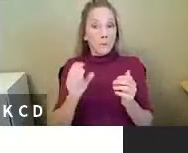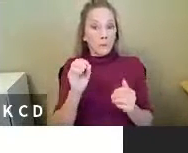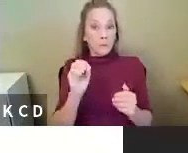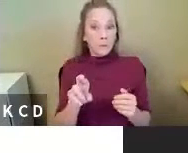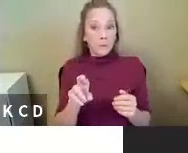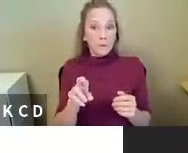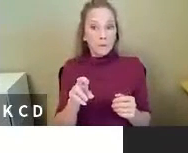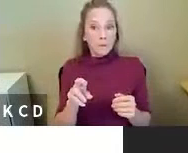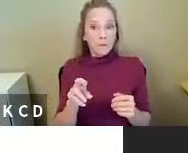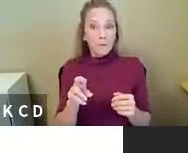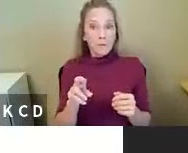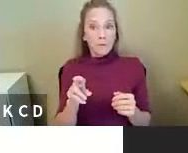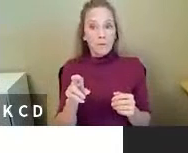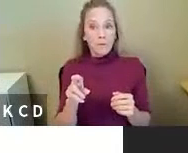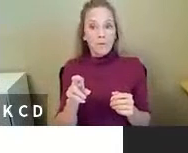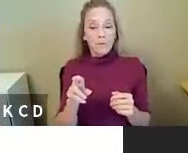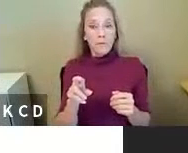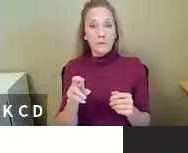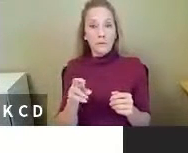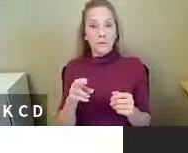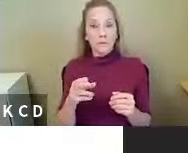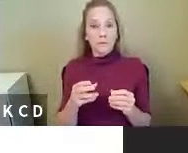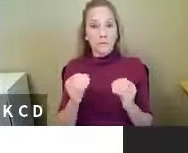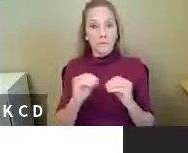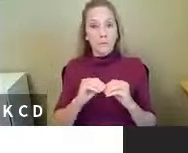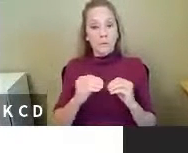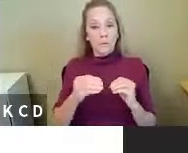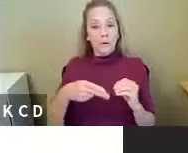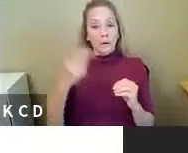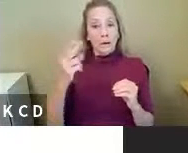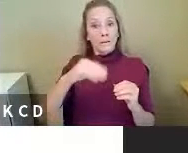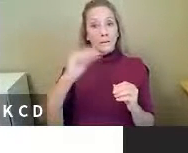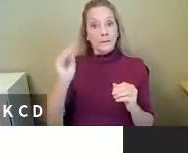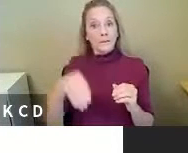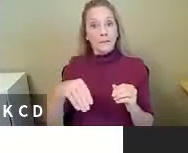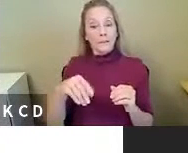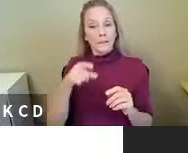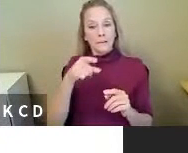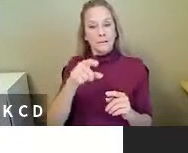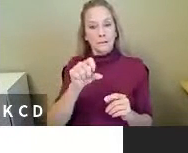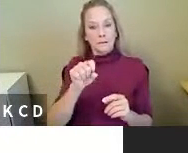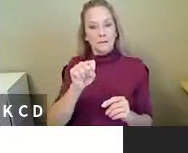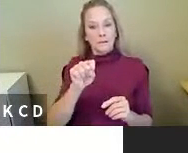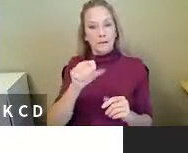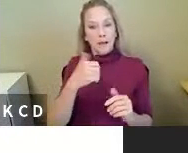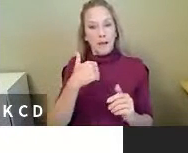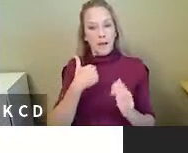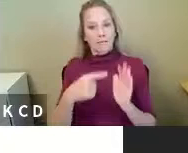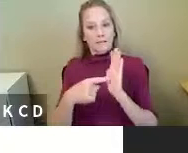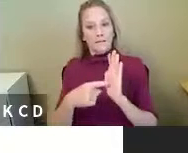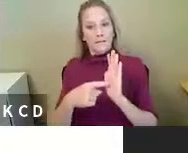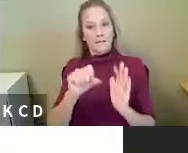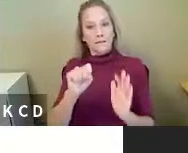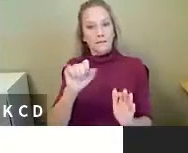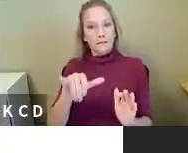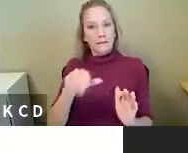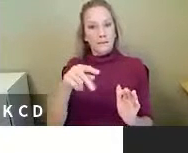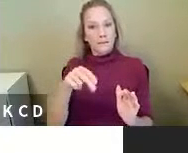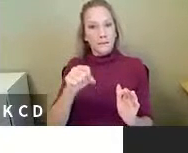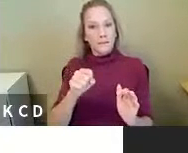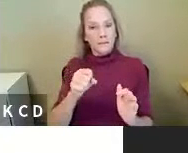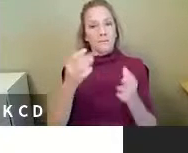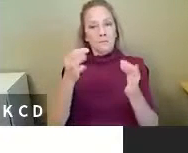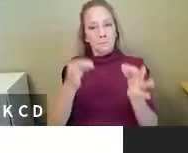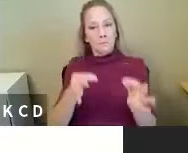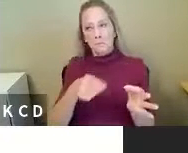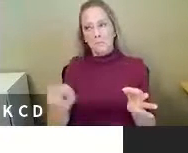that a higher percentage of these people were symptomatic and got motivated to be tested, because we know there's a lot of